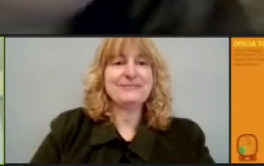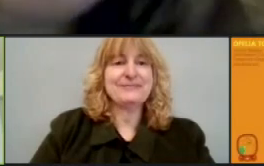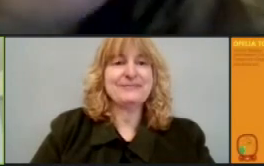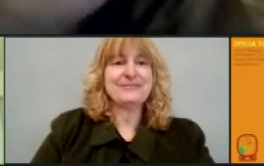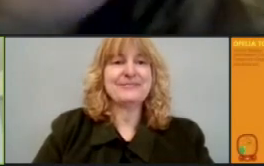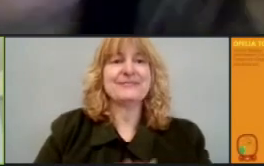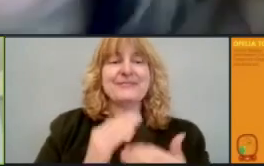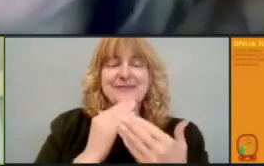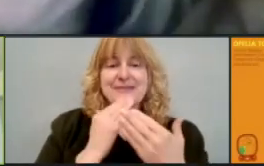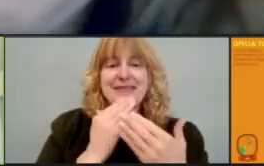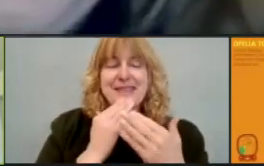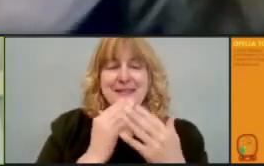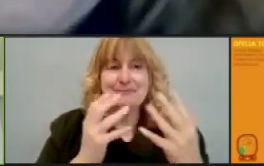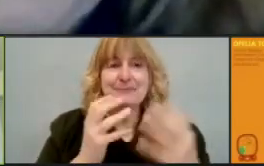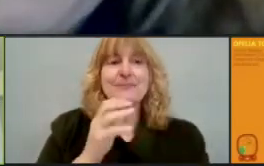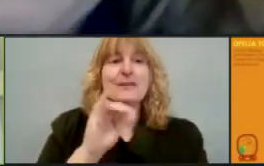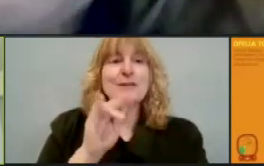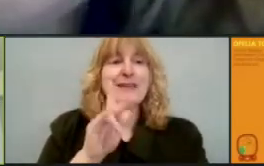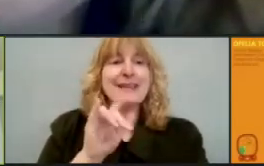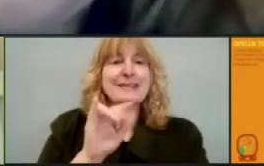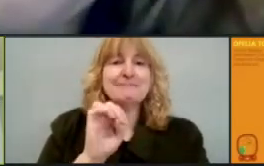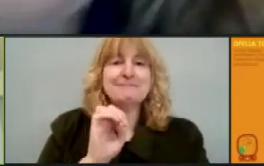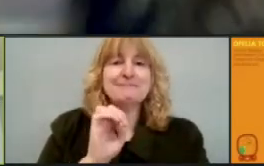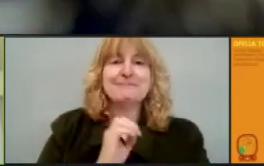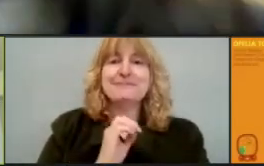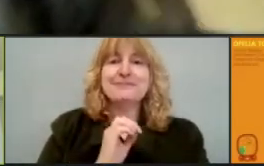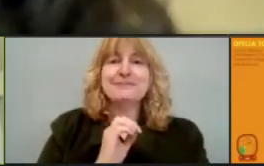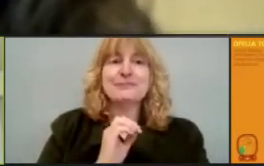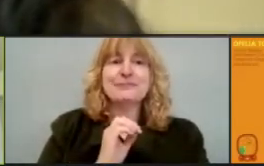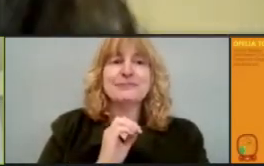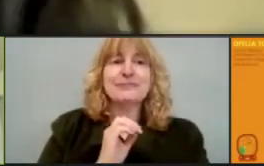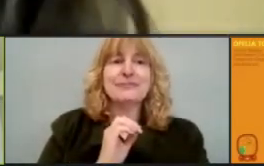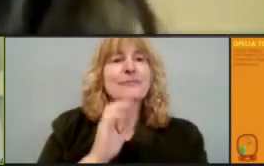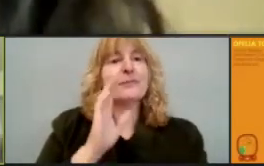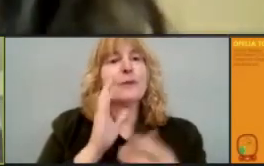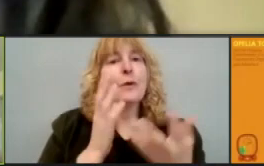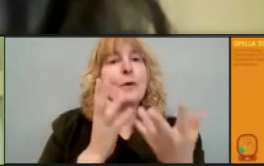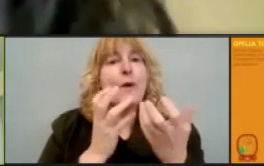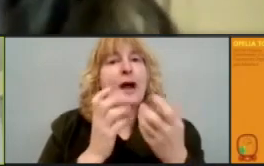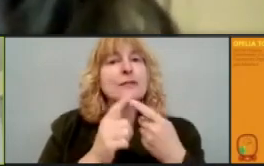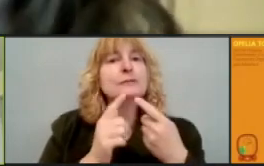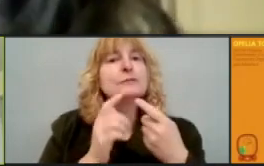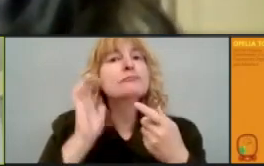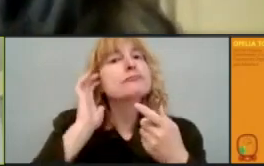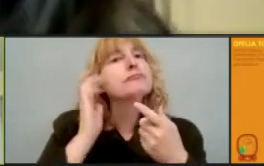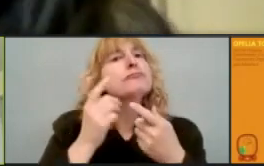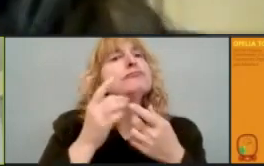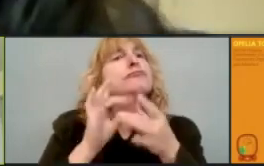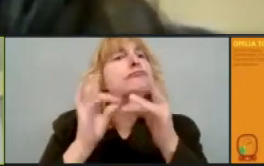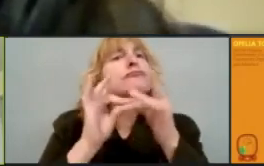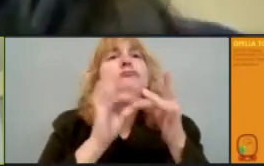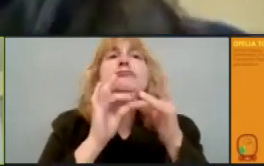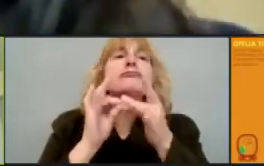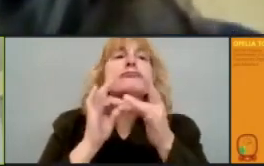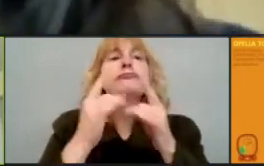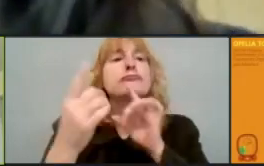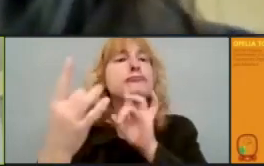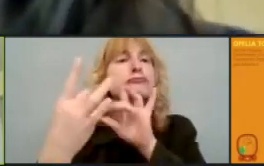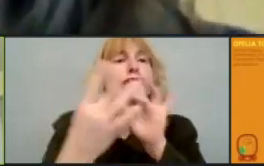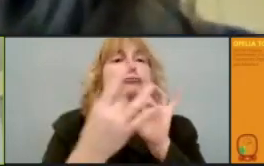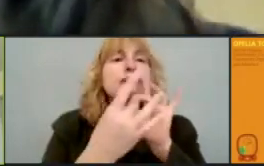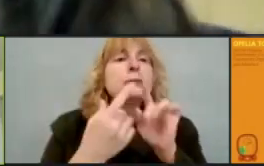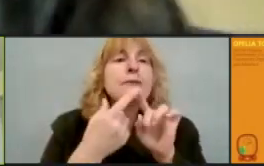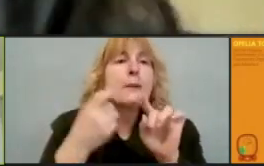Thank you so much, Julie. And we want to hear from all of you out there. So if you